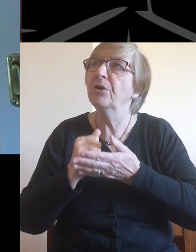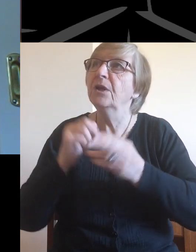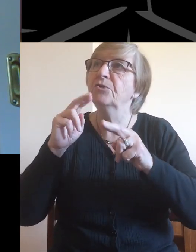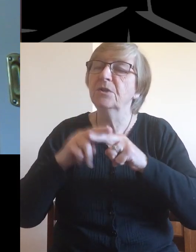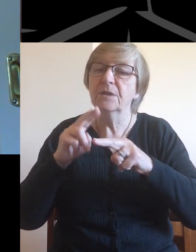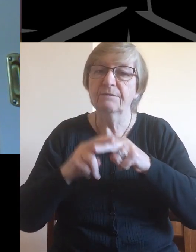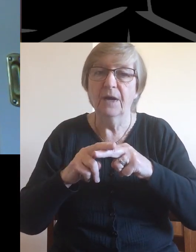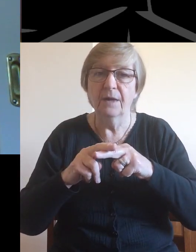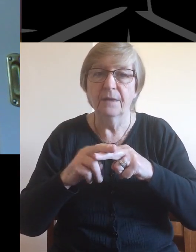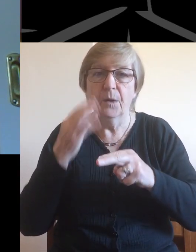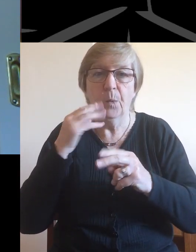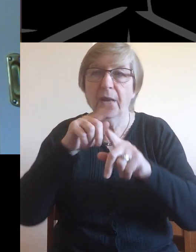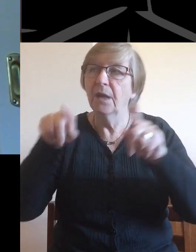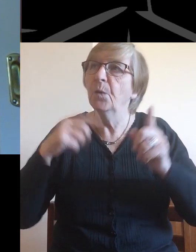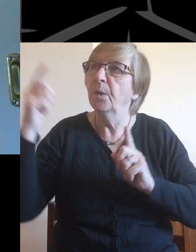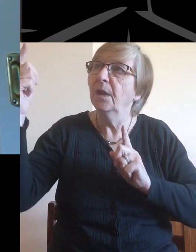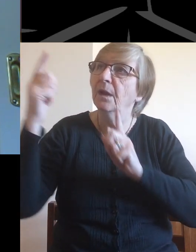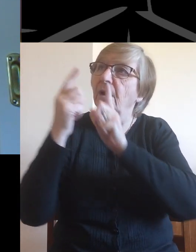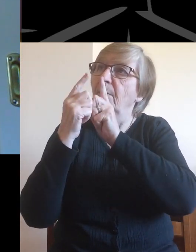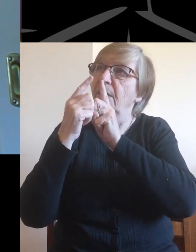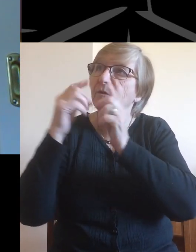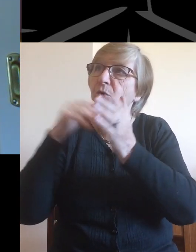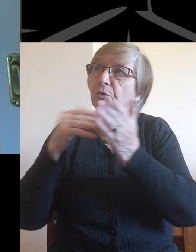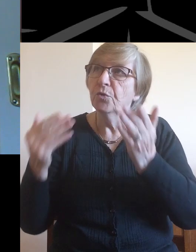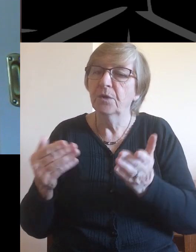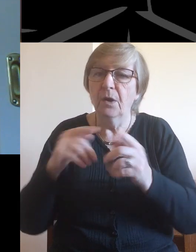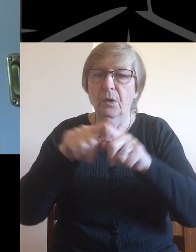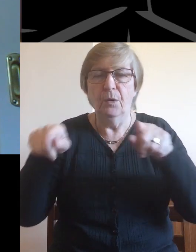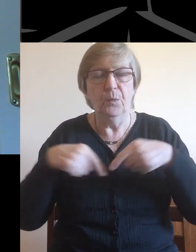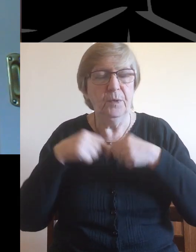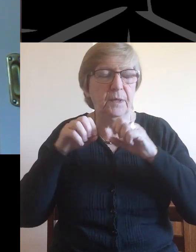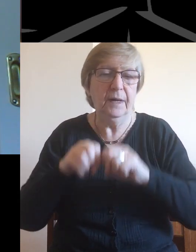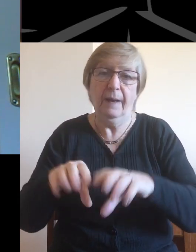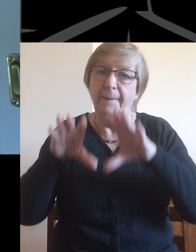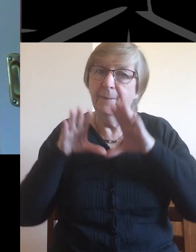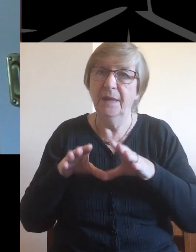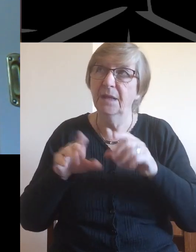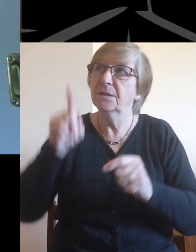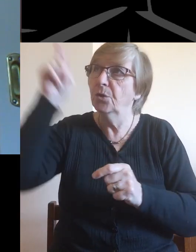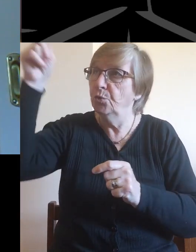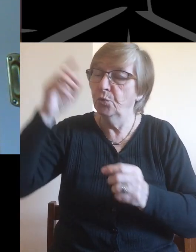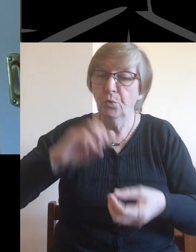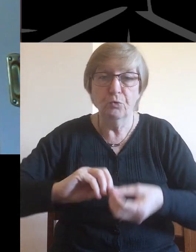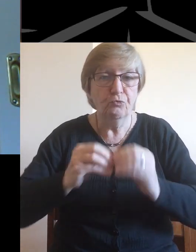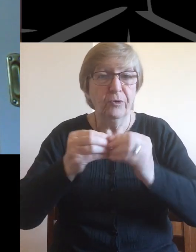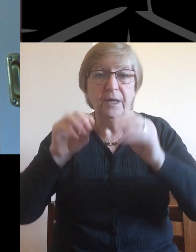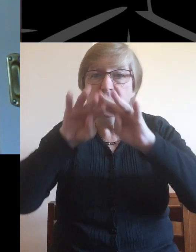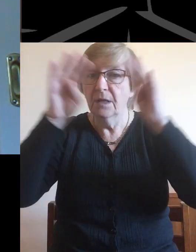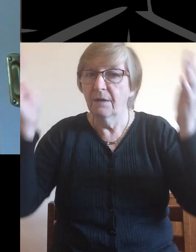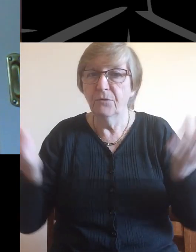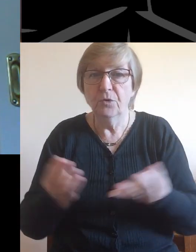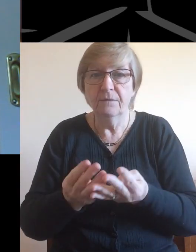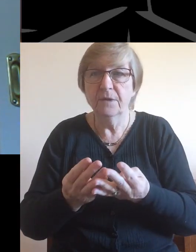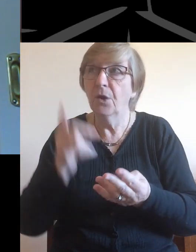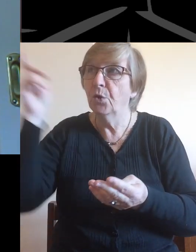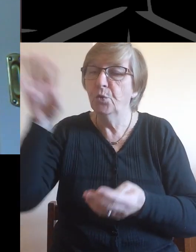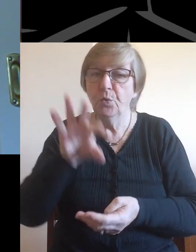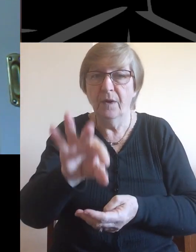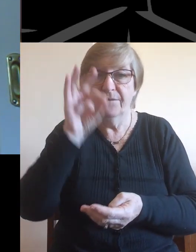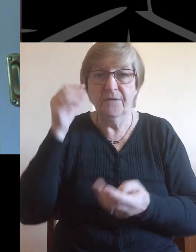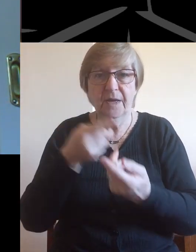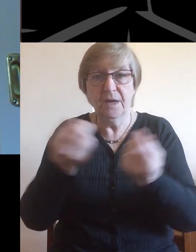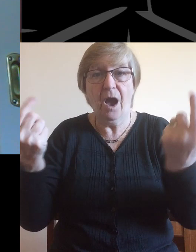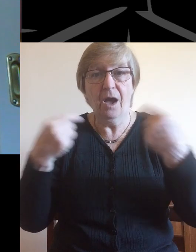Gracious Father, as we come before you now, we marvel that you, the creator of the universe, invite us into